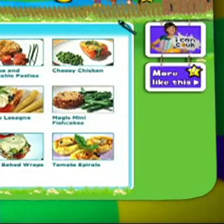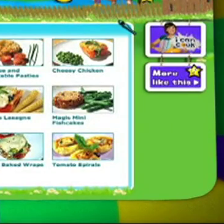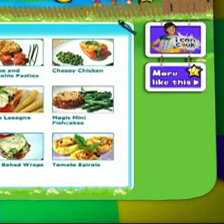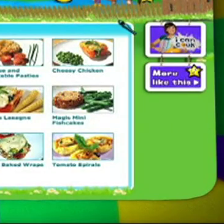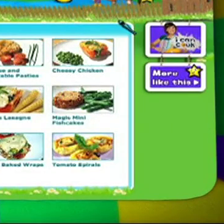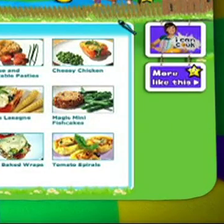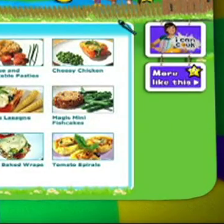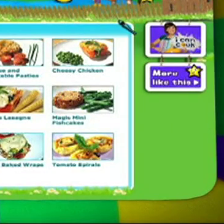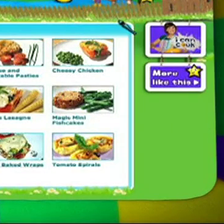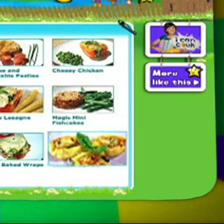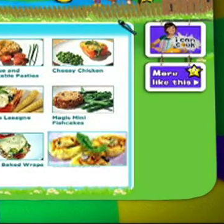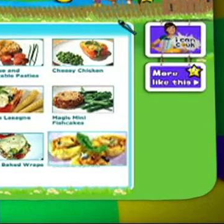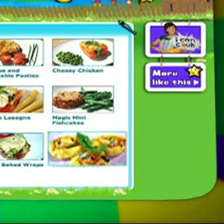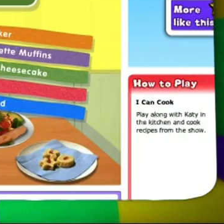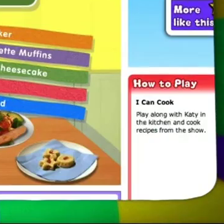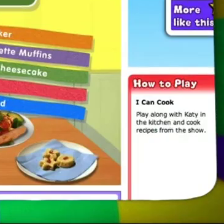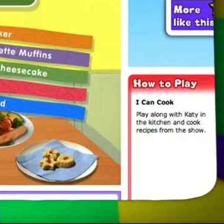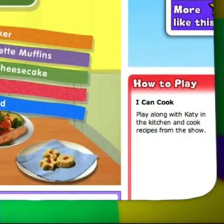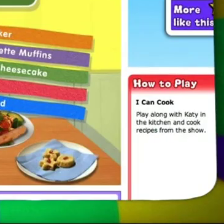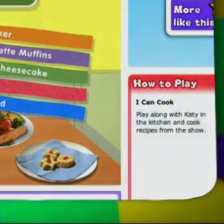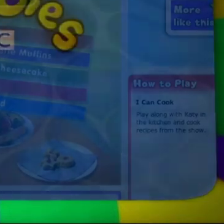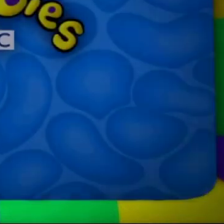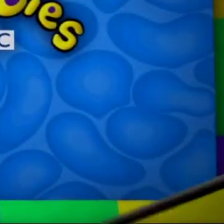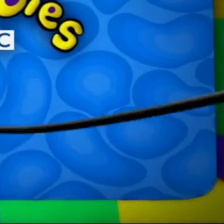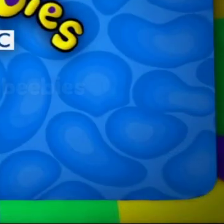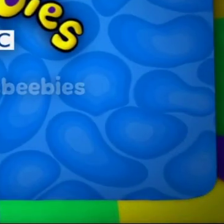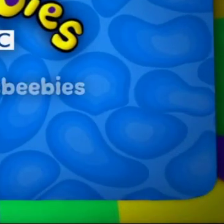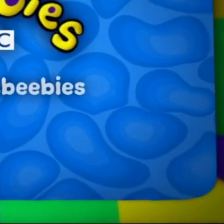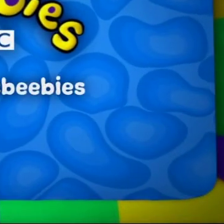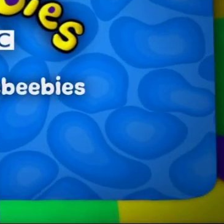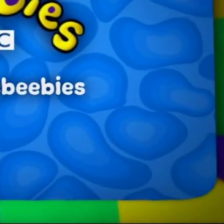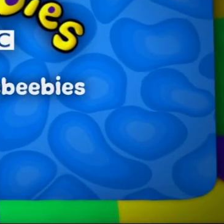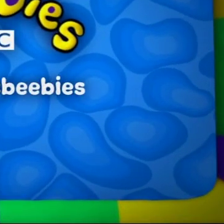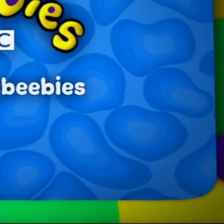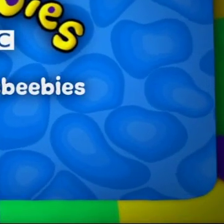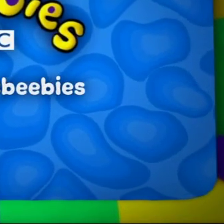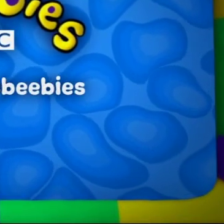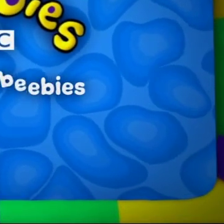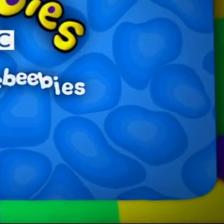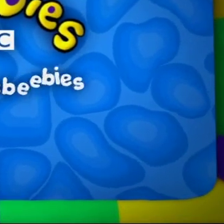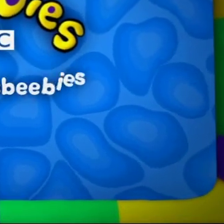I can cook some of these. We did it! Just go to